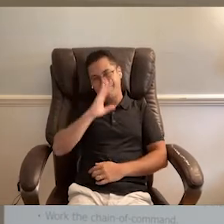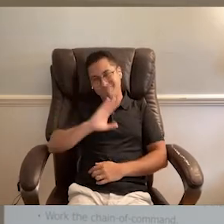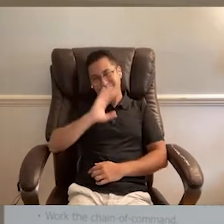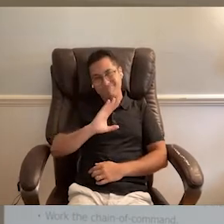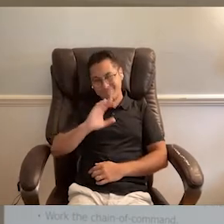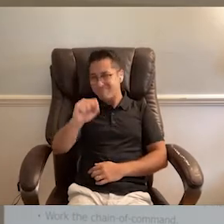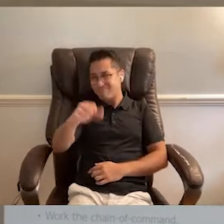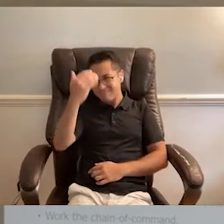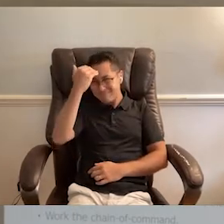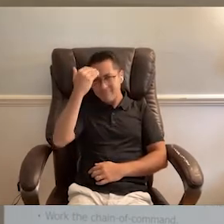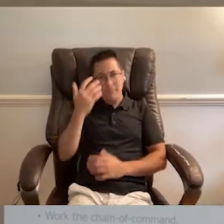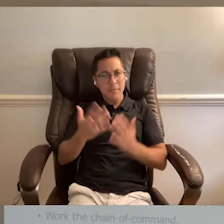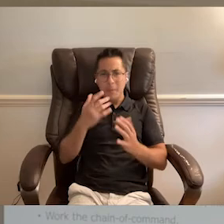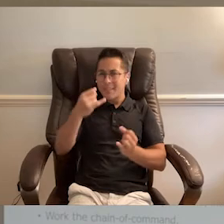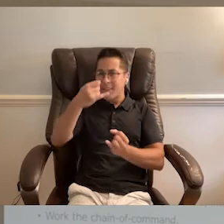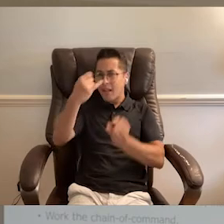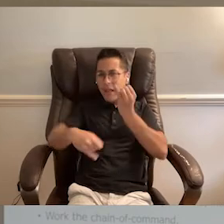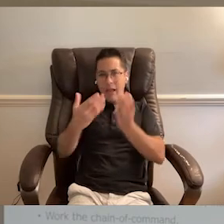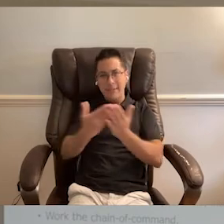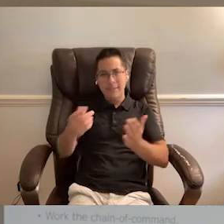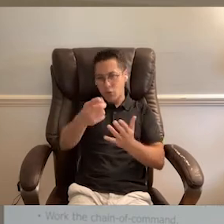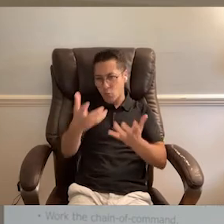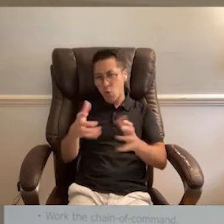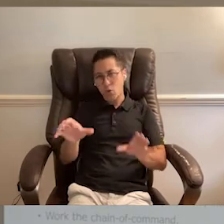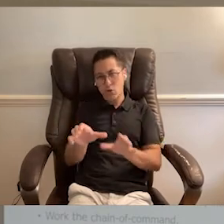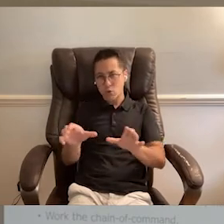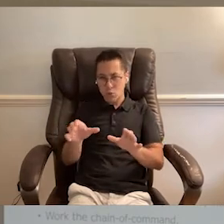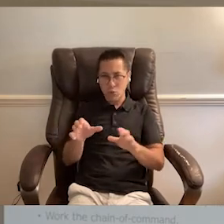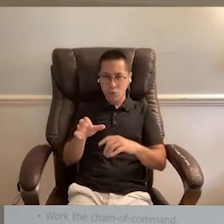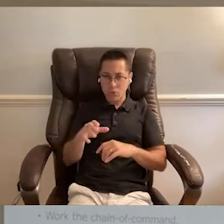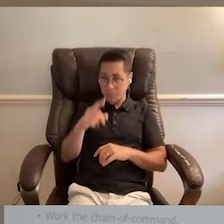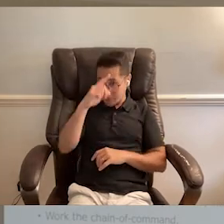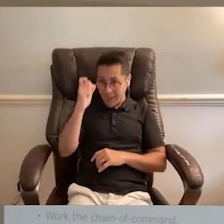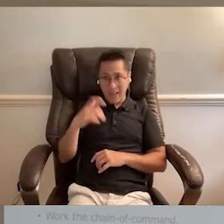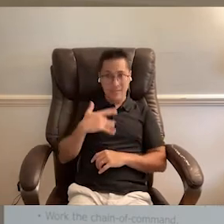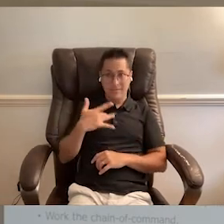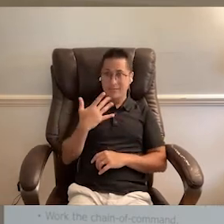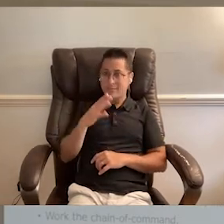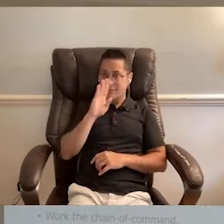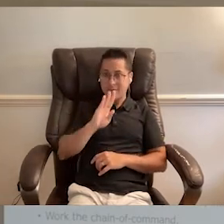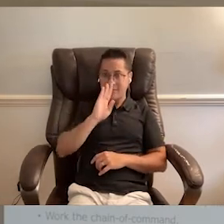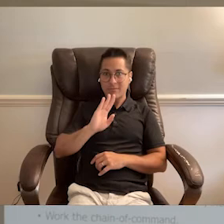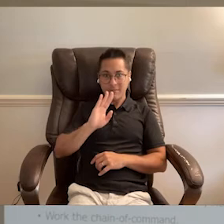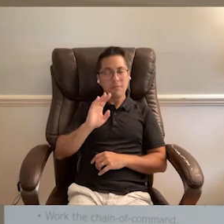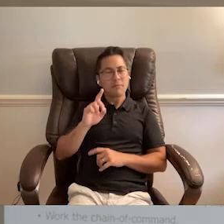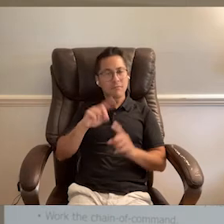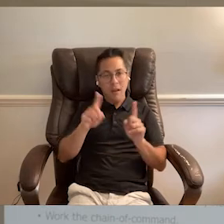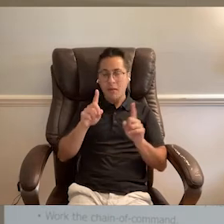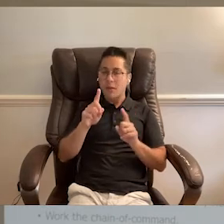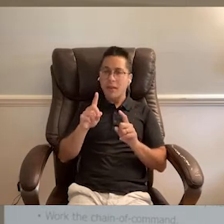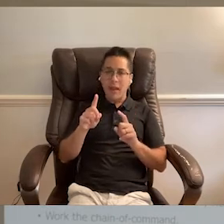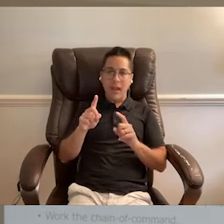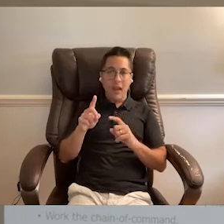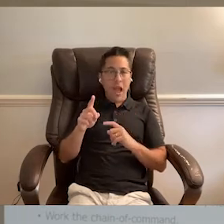last thing you want to do sometimes because it's frustrating. But I can't tell you how many times we get a case and